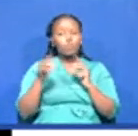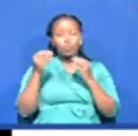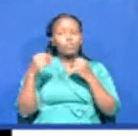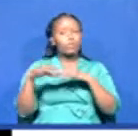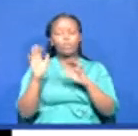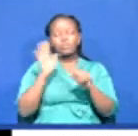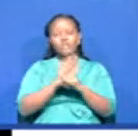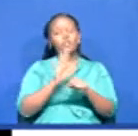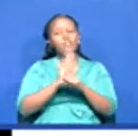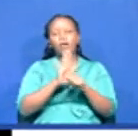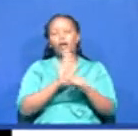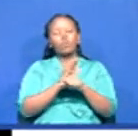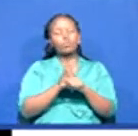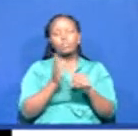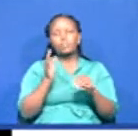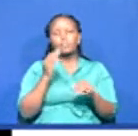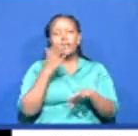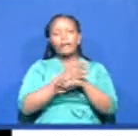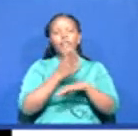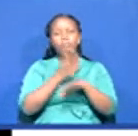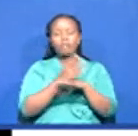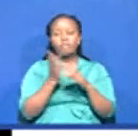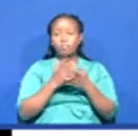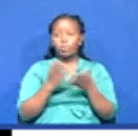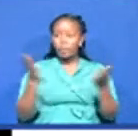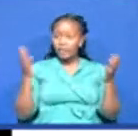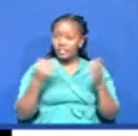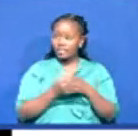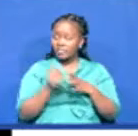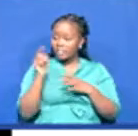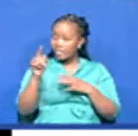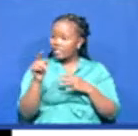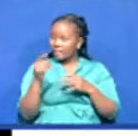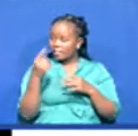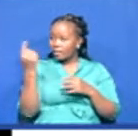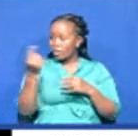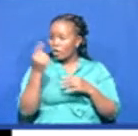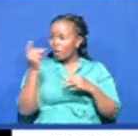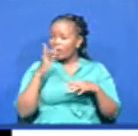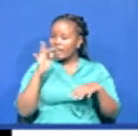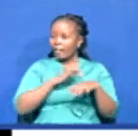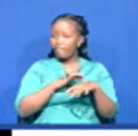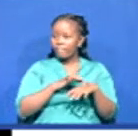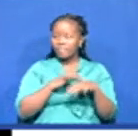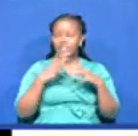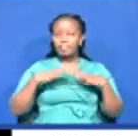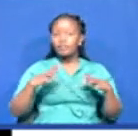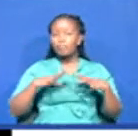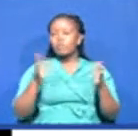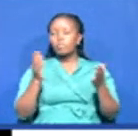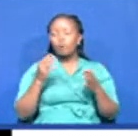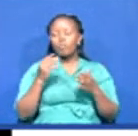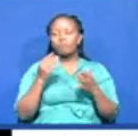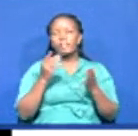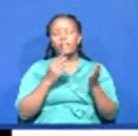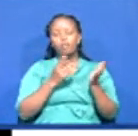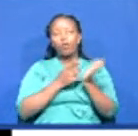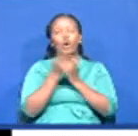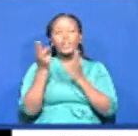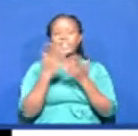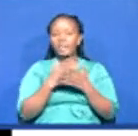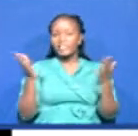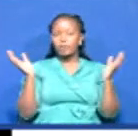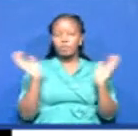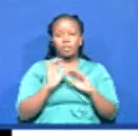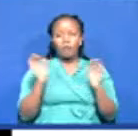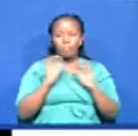to counterfeiters. These losses not only affect our producers of genuine items, but also involve a lot of